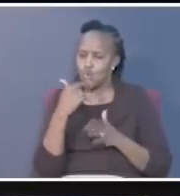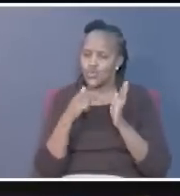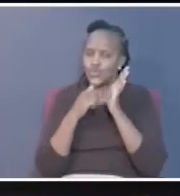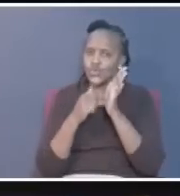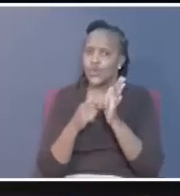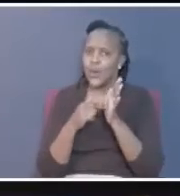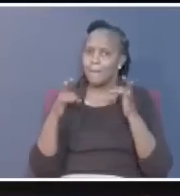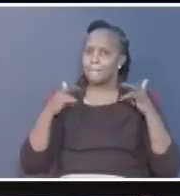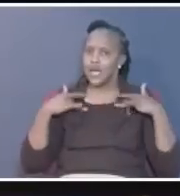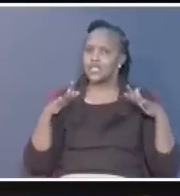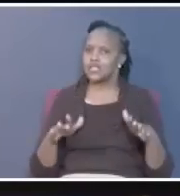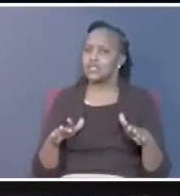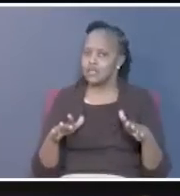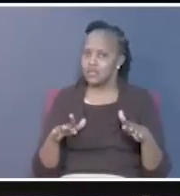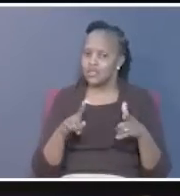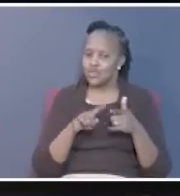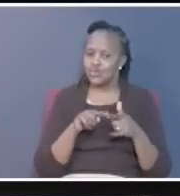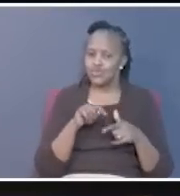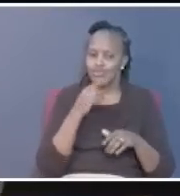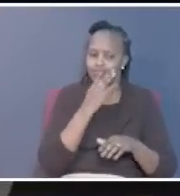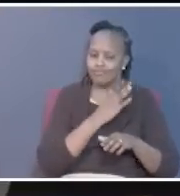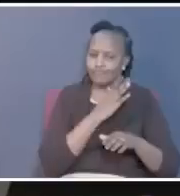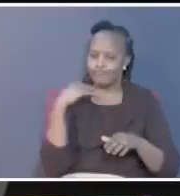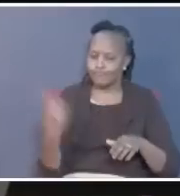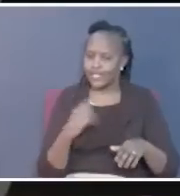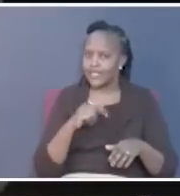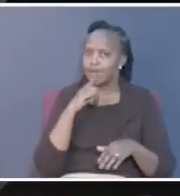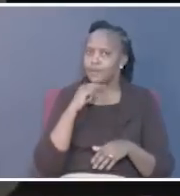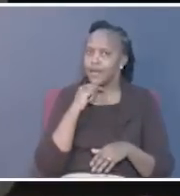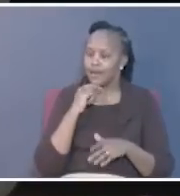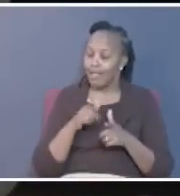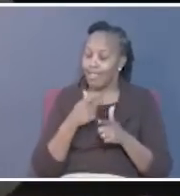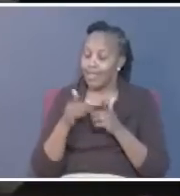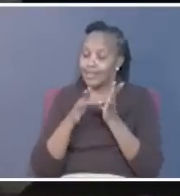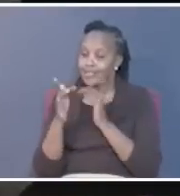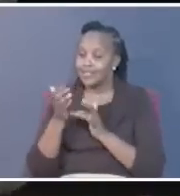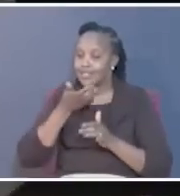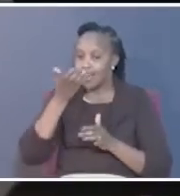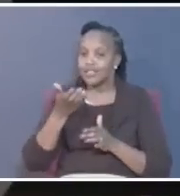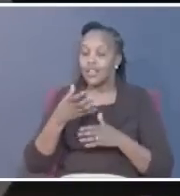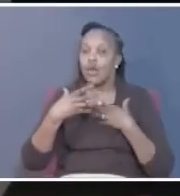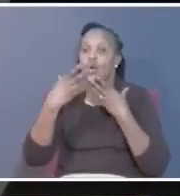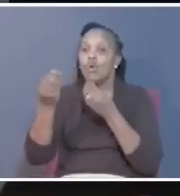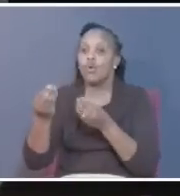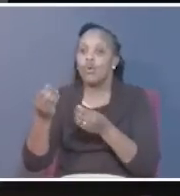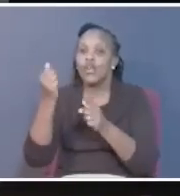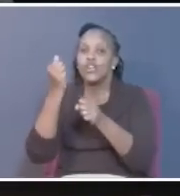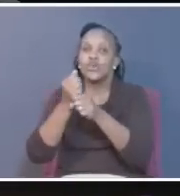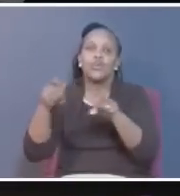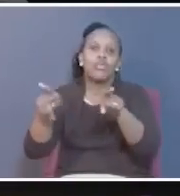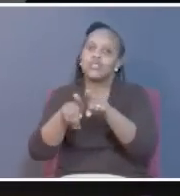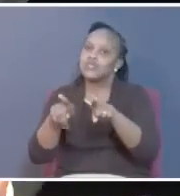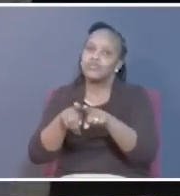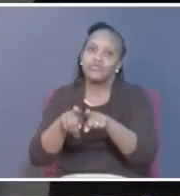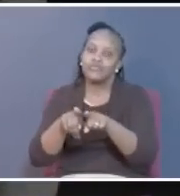him. And then Jesus said to him, go and do the same. The point